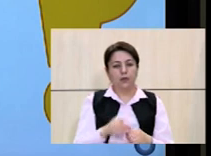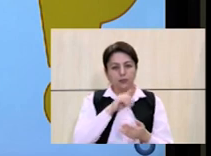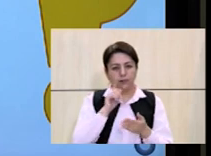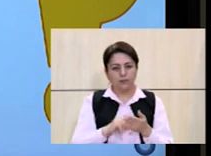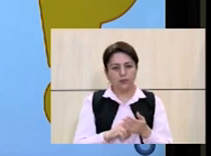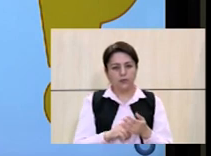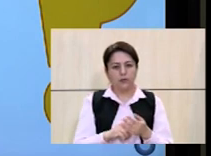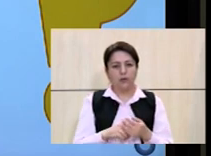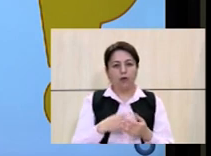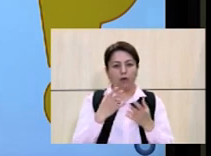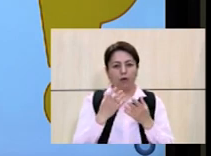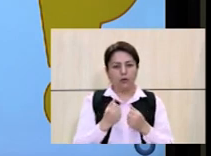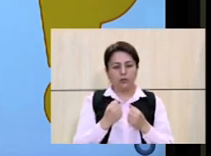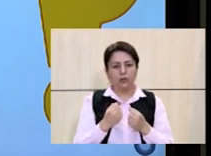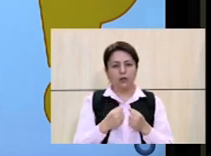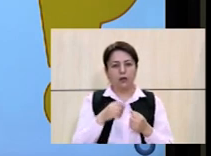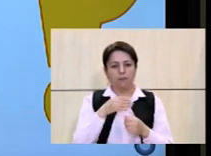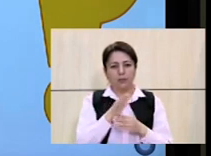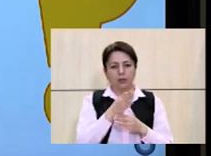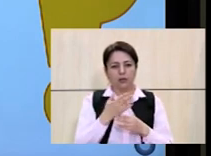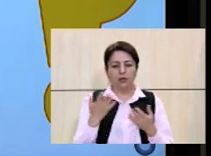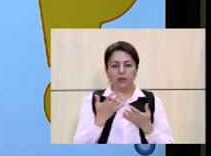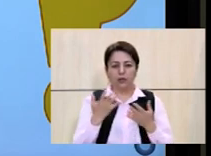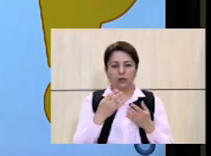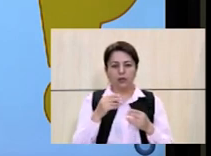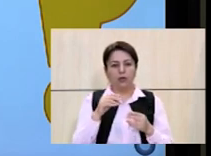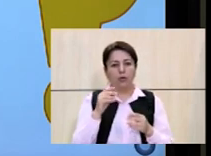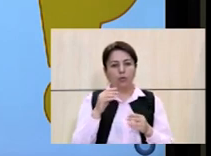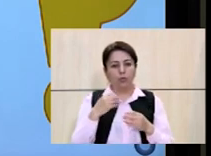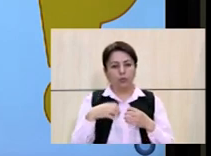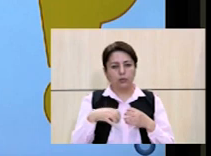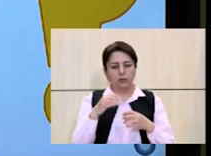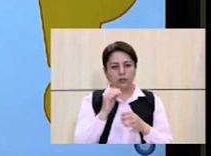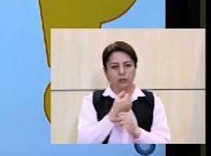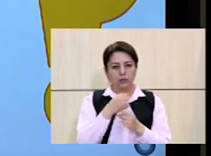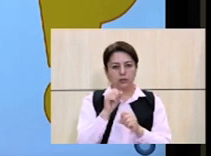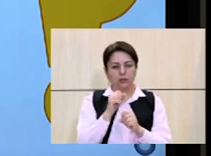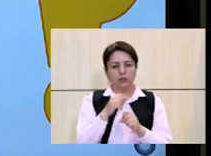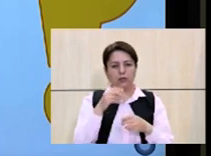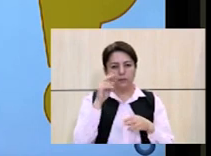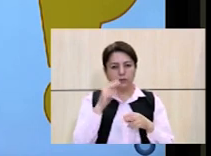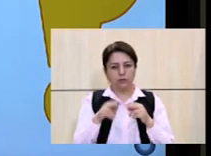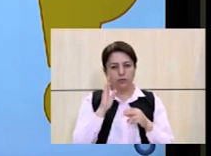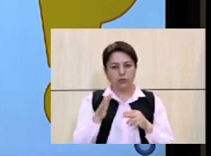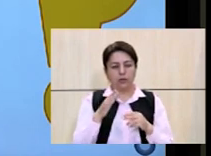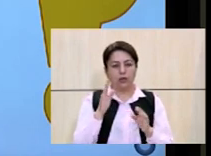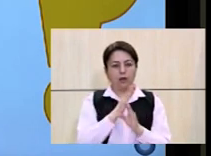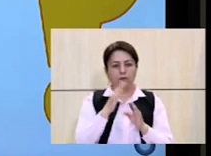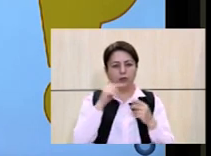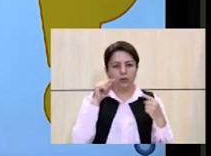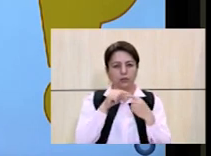Savol. Ovlangan baliqlar qanday o'rtacha tezlikda pastga tushadi? Havoning qarshiligini hisobga